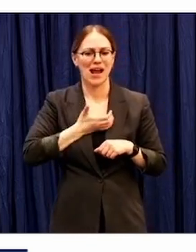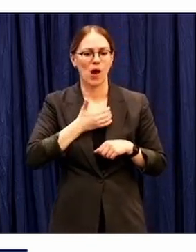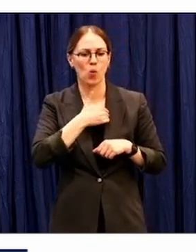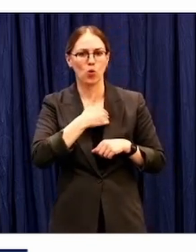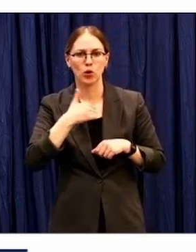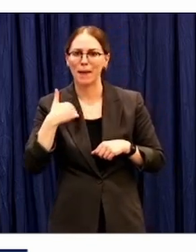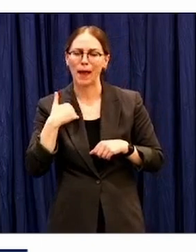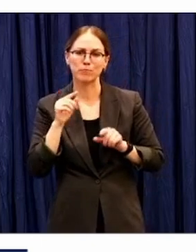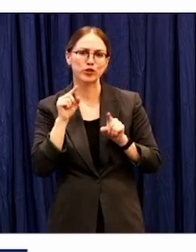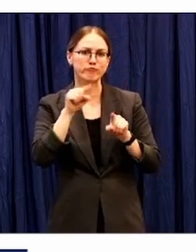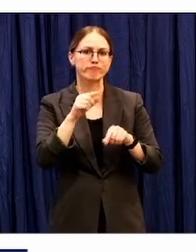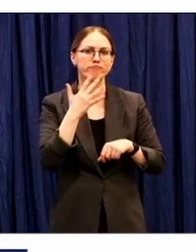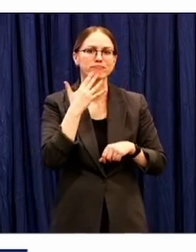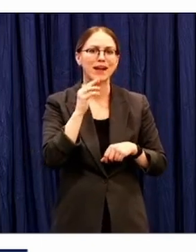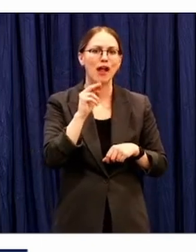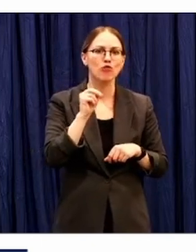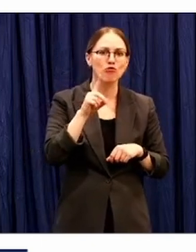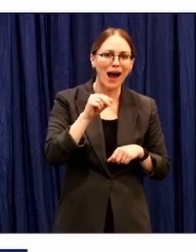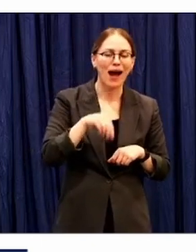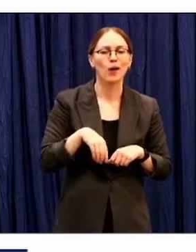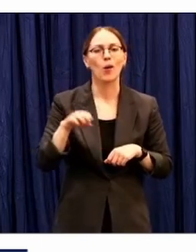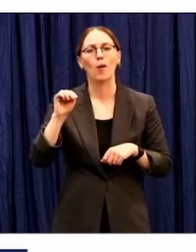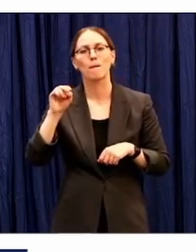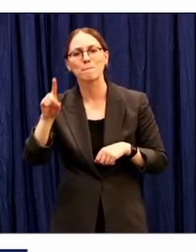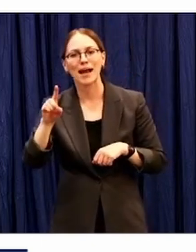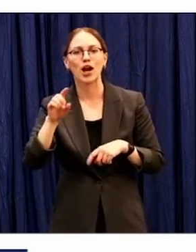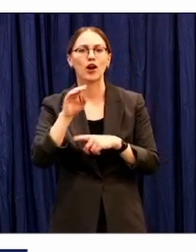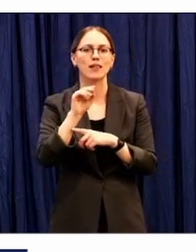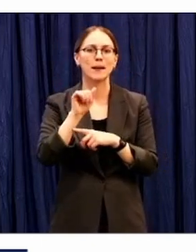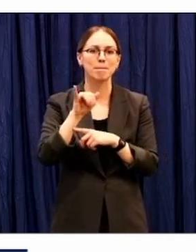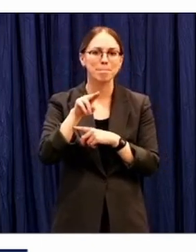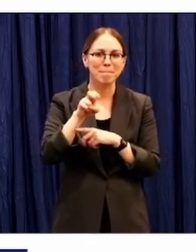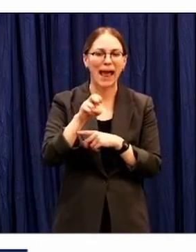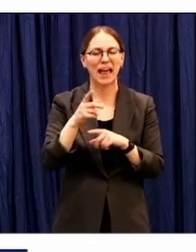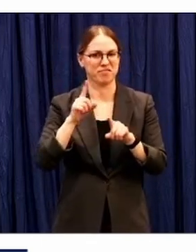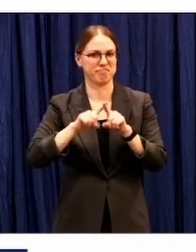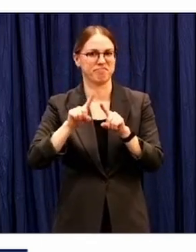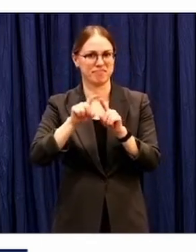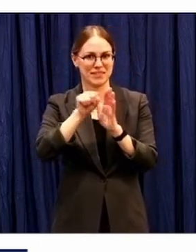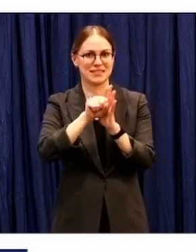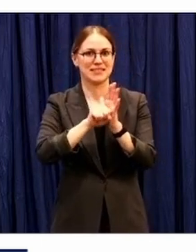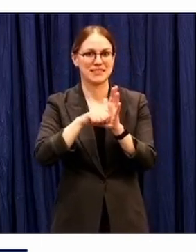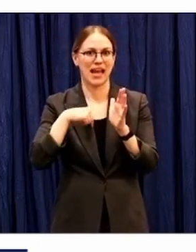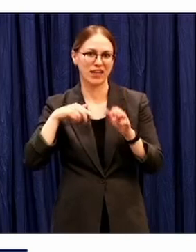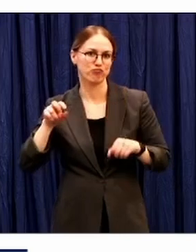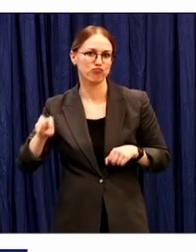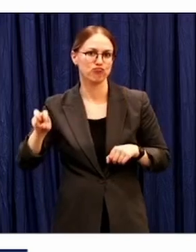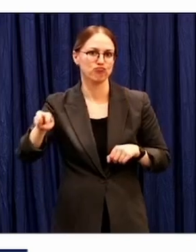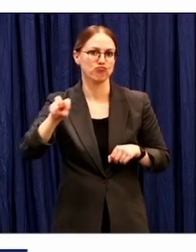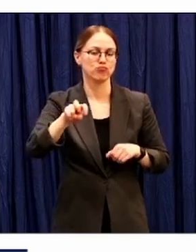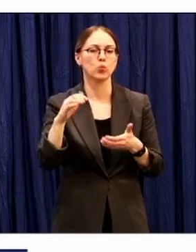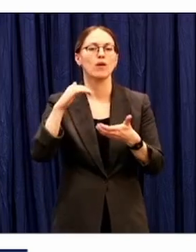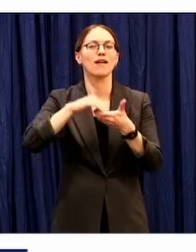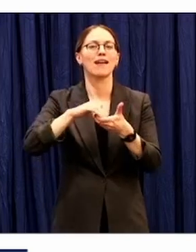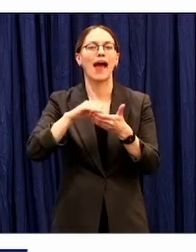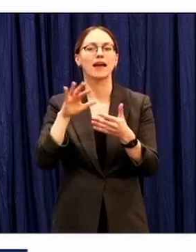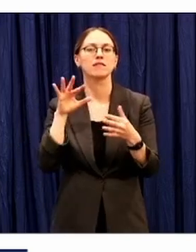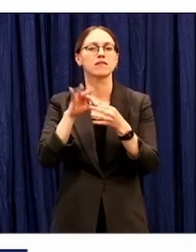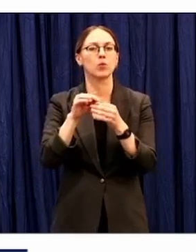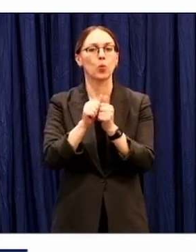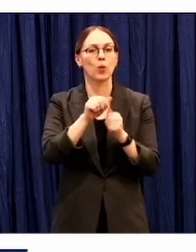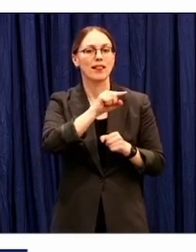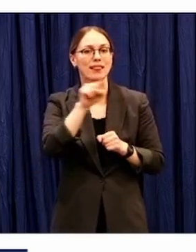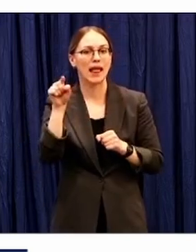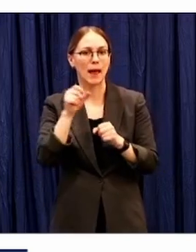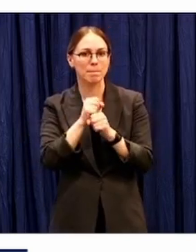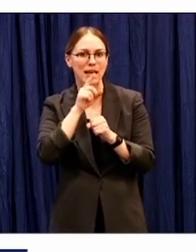state of Colorado, the state of Maryland, and the state of Maine, and a few other states as well that we regularly connect with to see what they're doing on these efforts